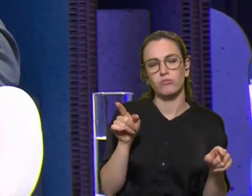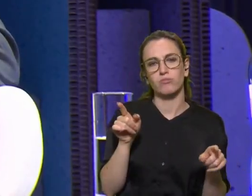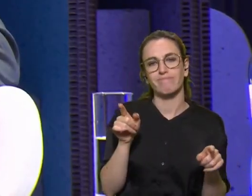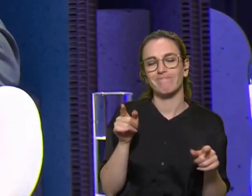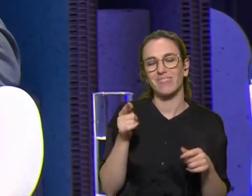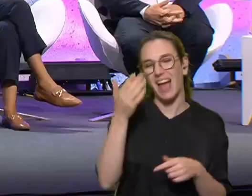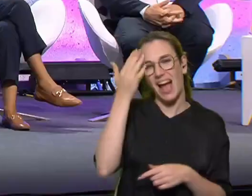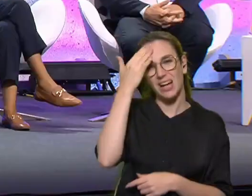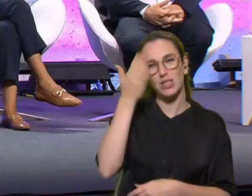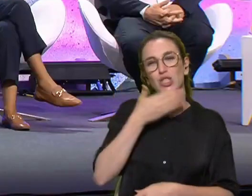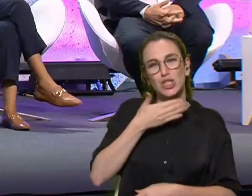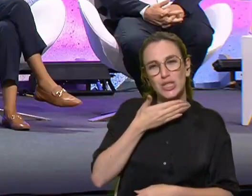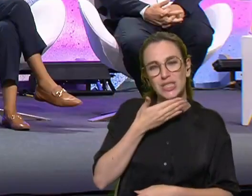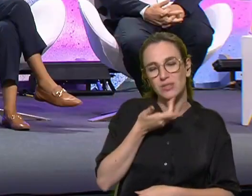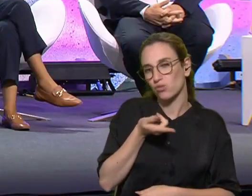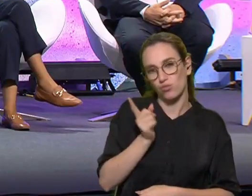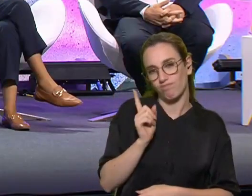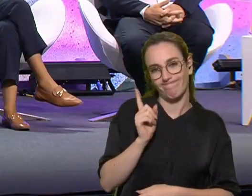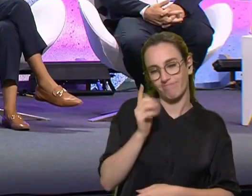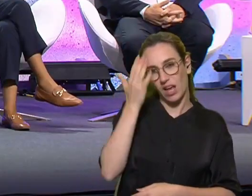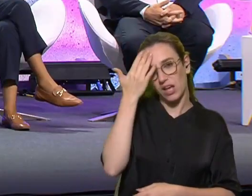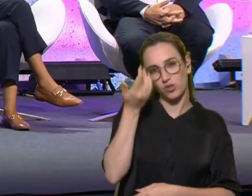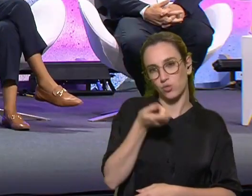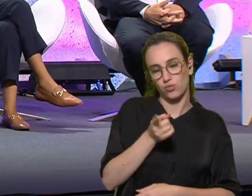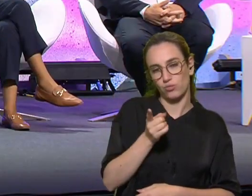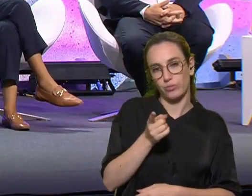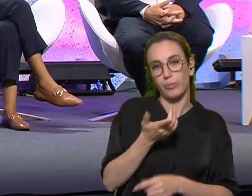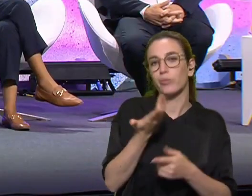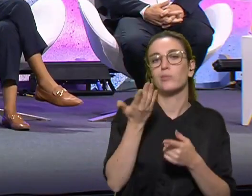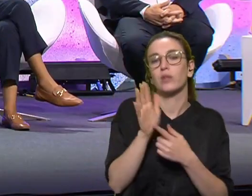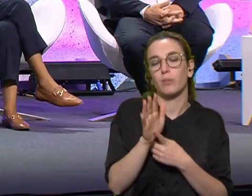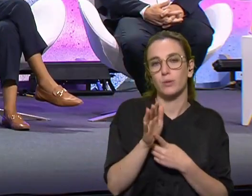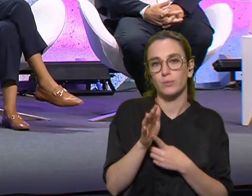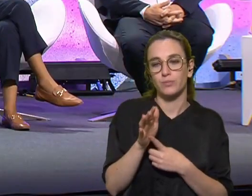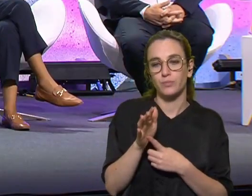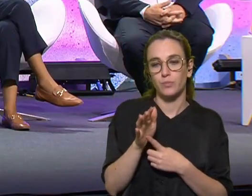country aware of it? No, not enough awareness.